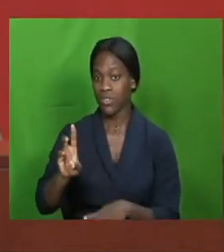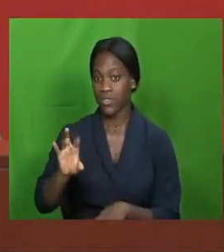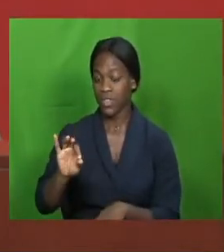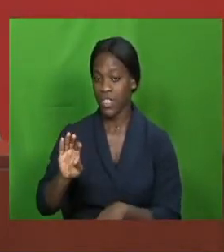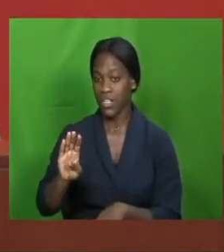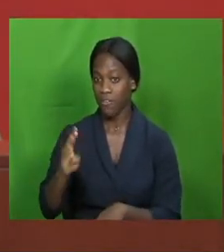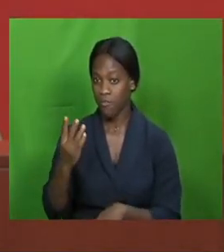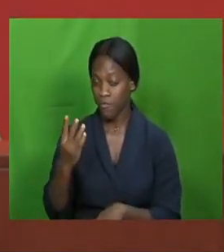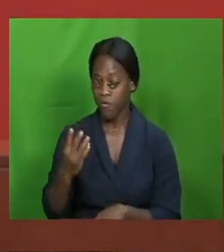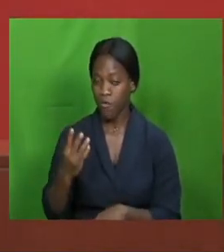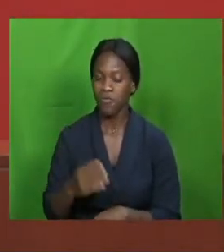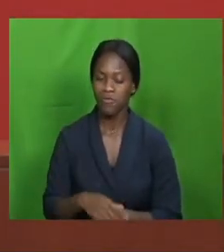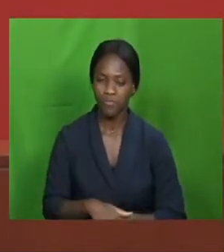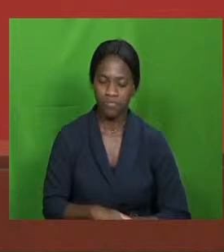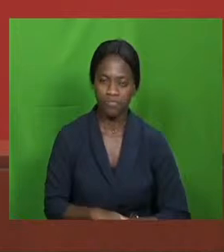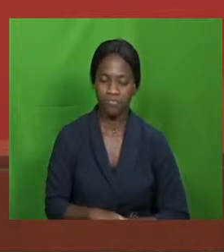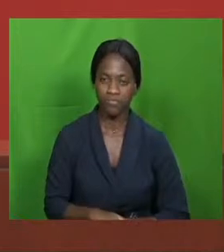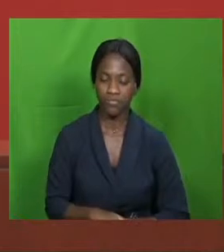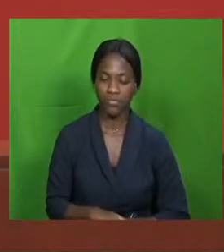reads as follows: